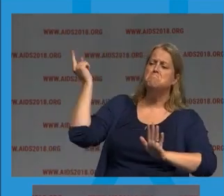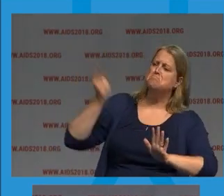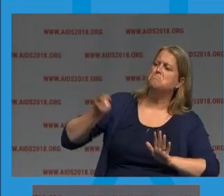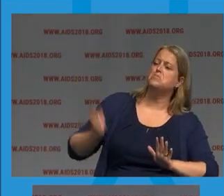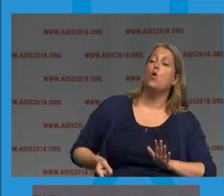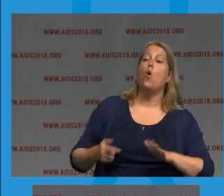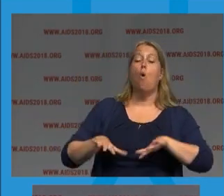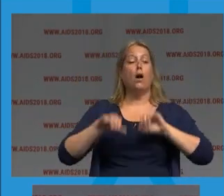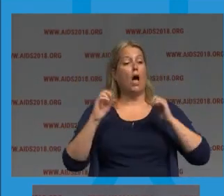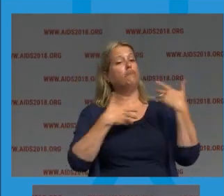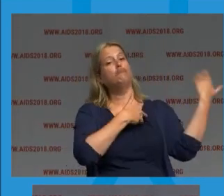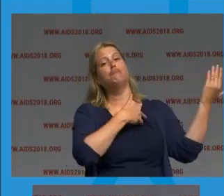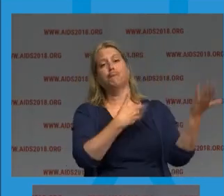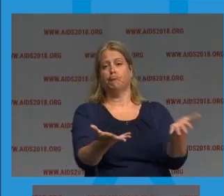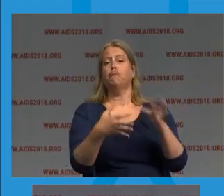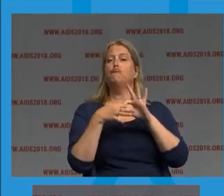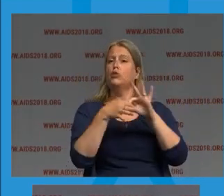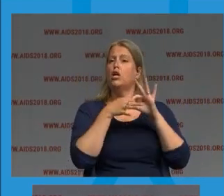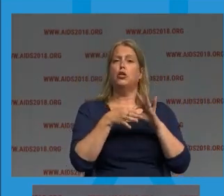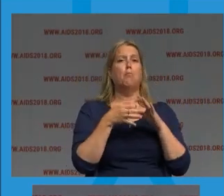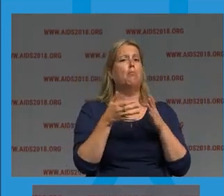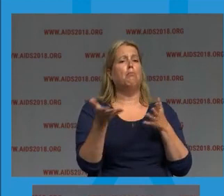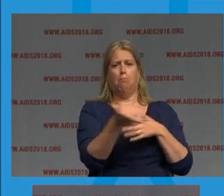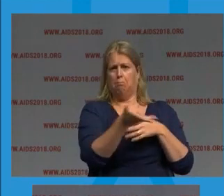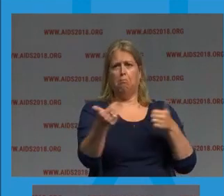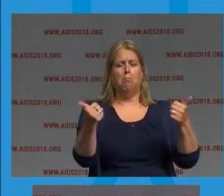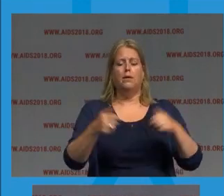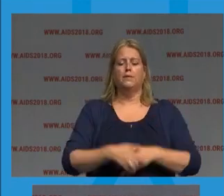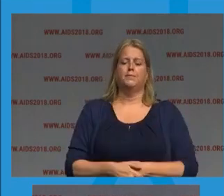to engage in the relationships that they want to engage in.